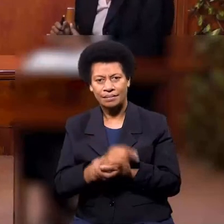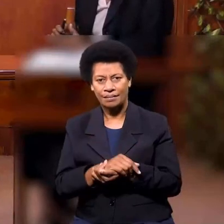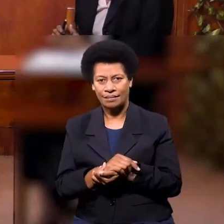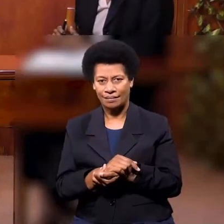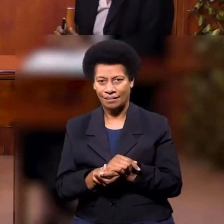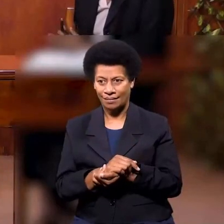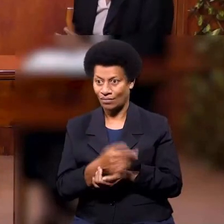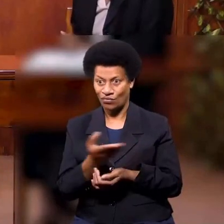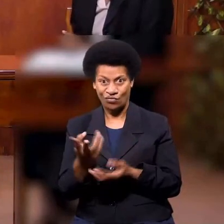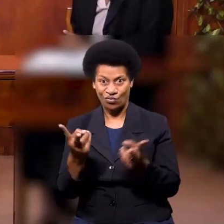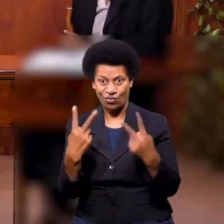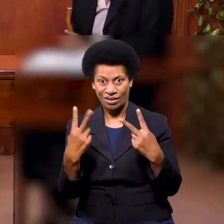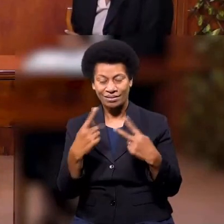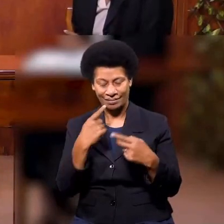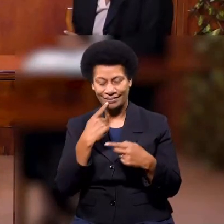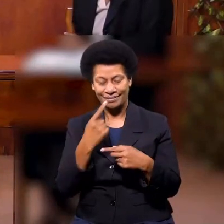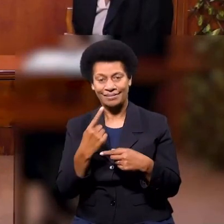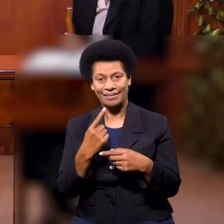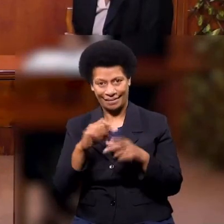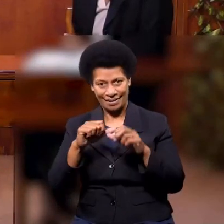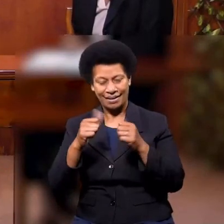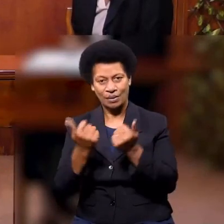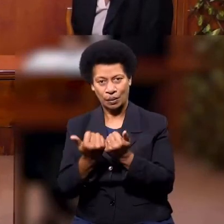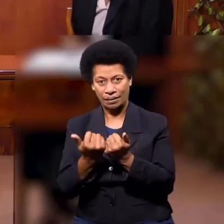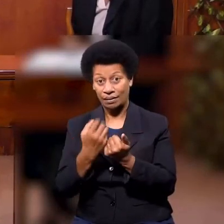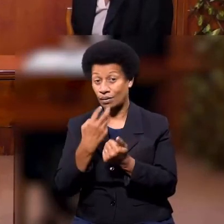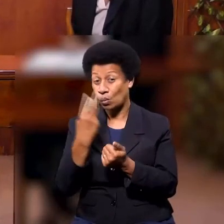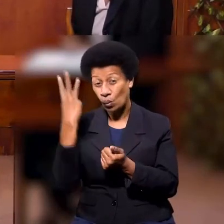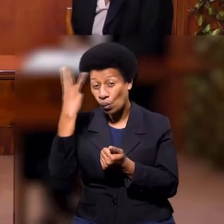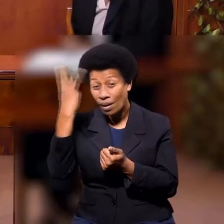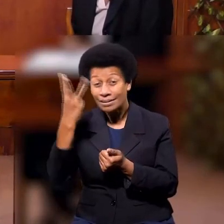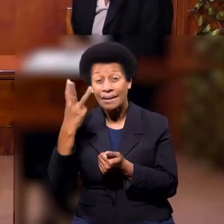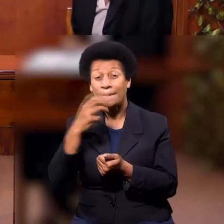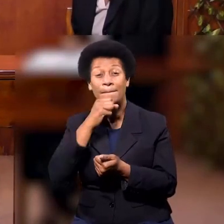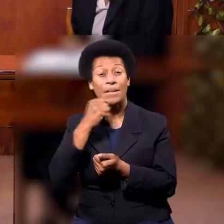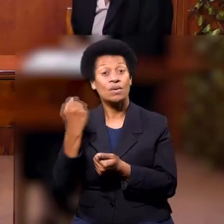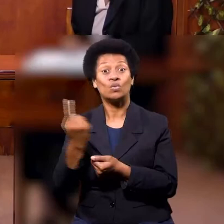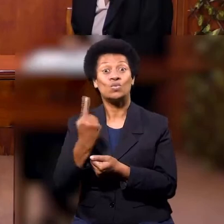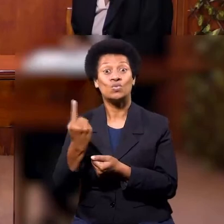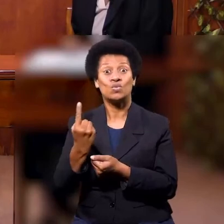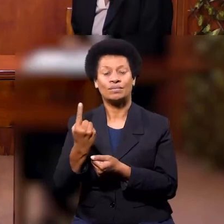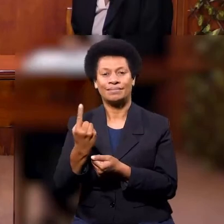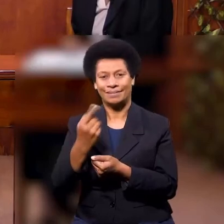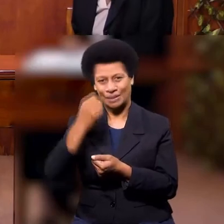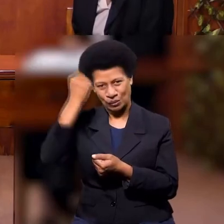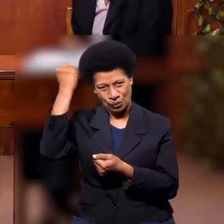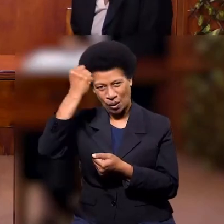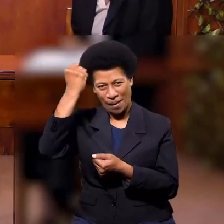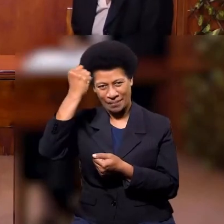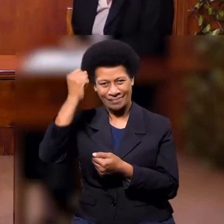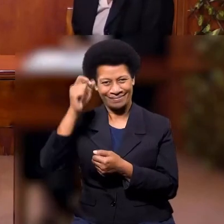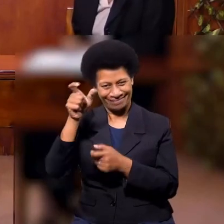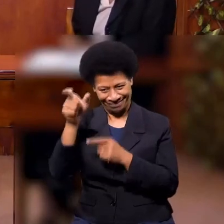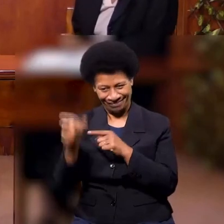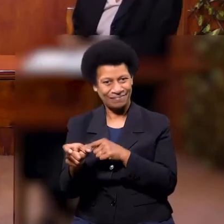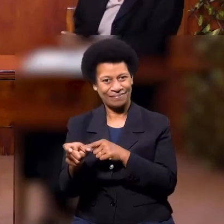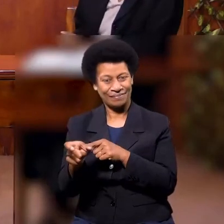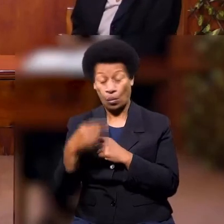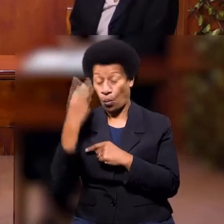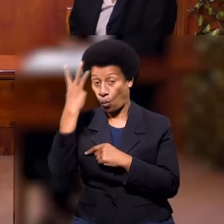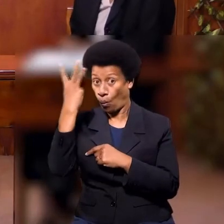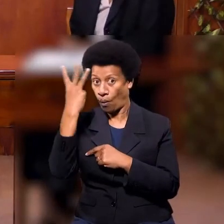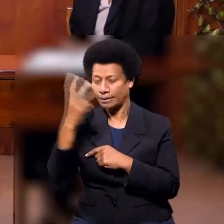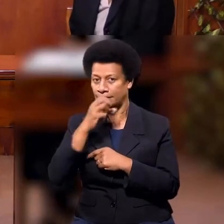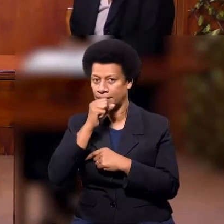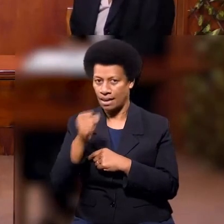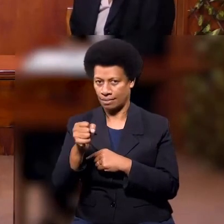Viewers out there, and I believe that the three of us would agree, King Solomon is the wisest man who ever lived for a reason. Amen. And I think he is truly